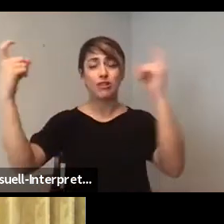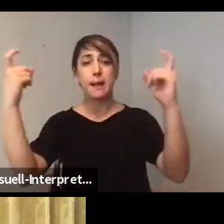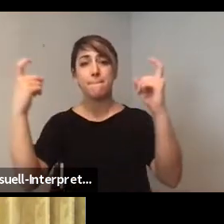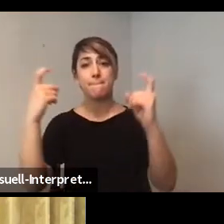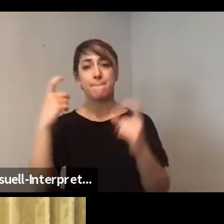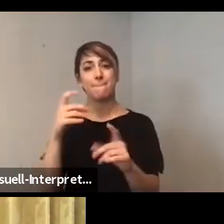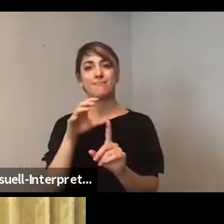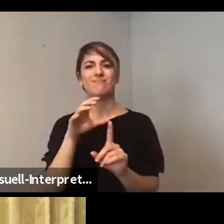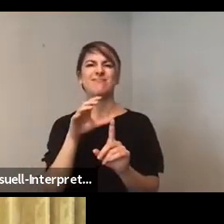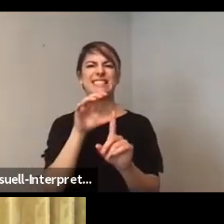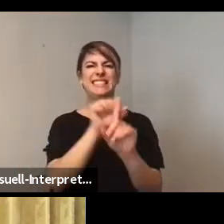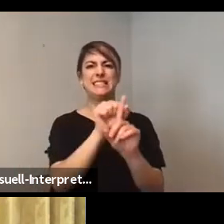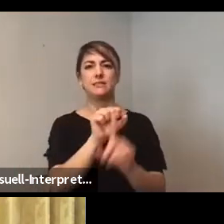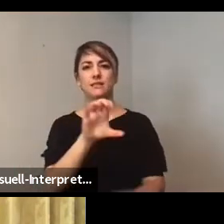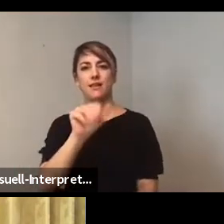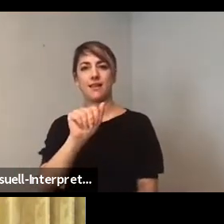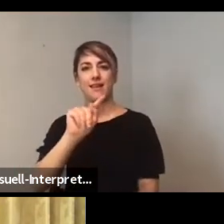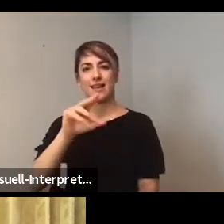and a door.